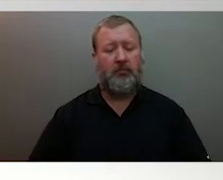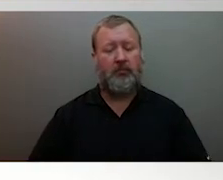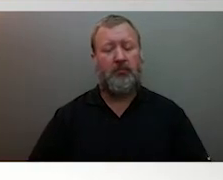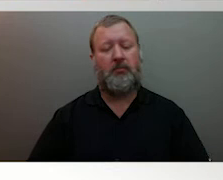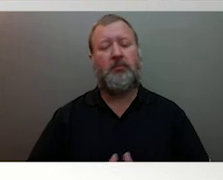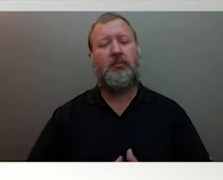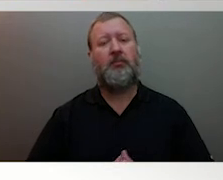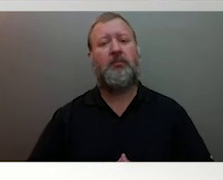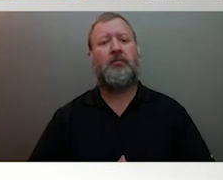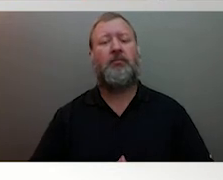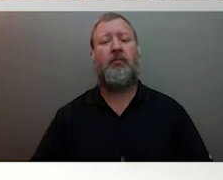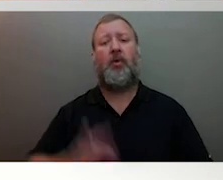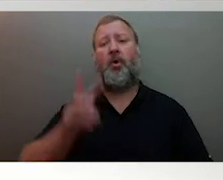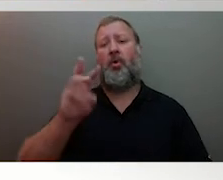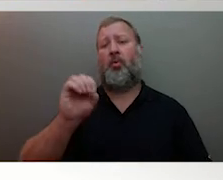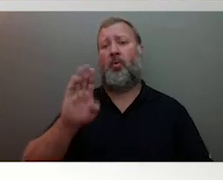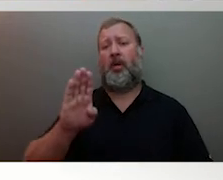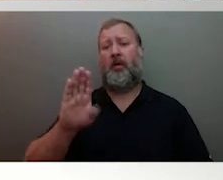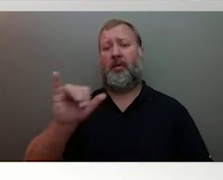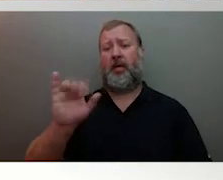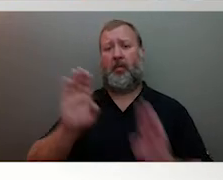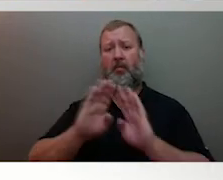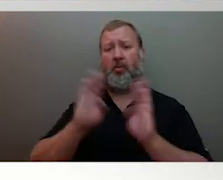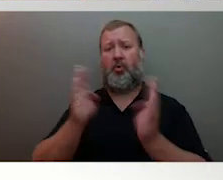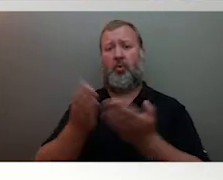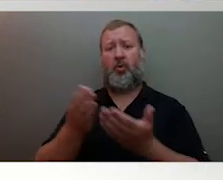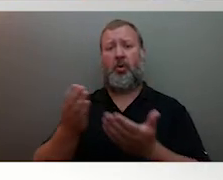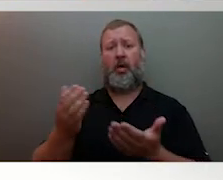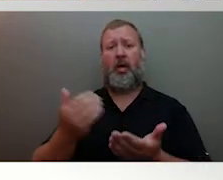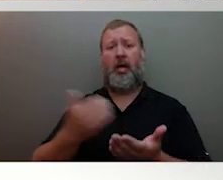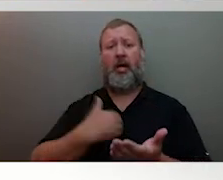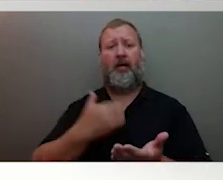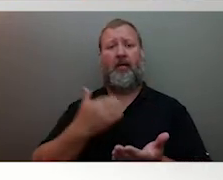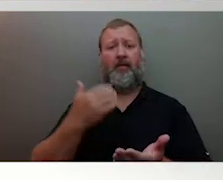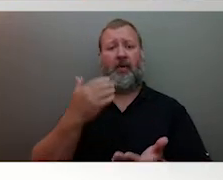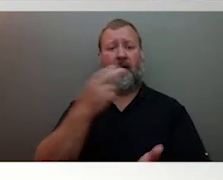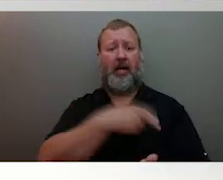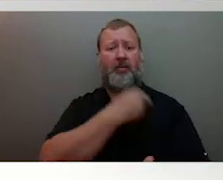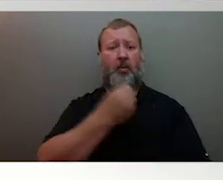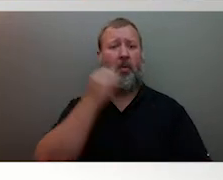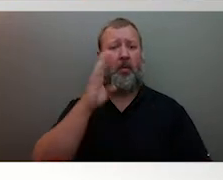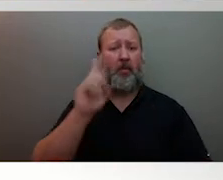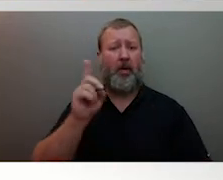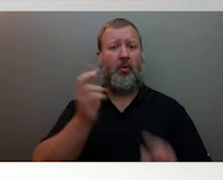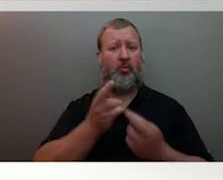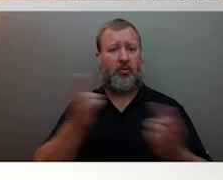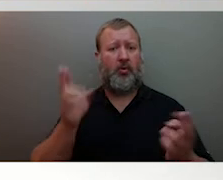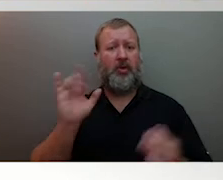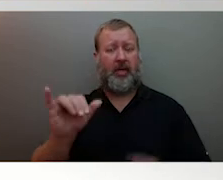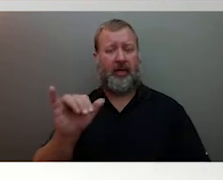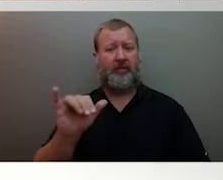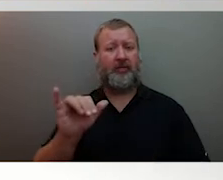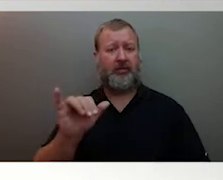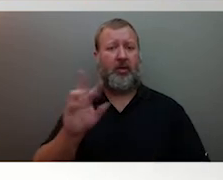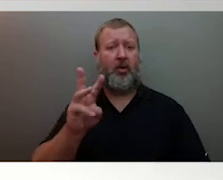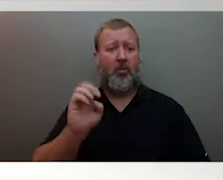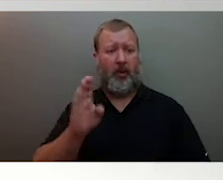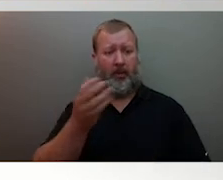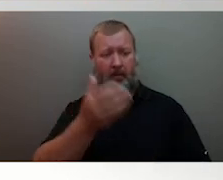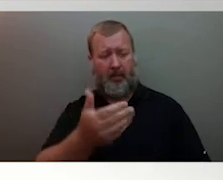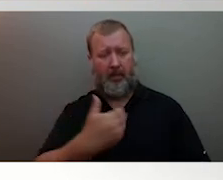On the website for the Bureau, there is Hospital Homebound Resources, and that is the Hospital Homebound